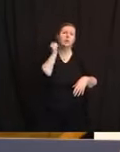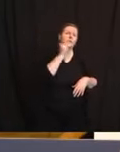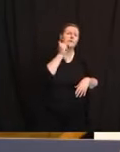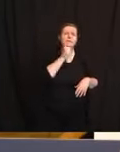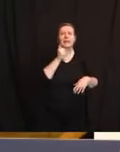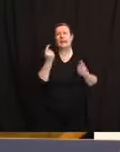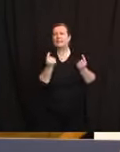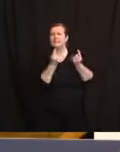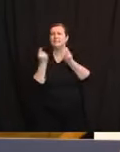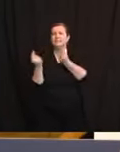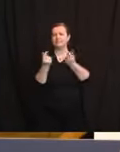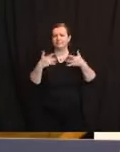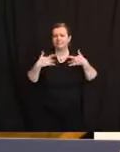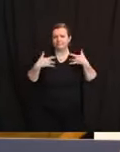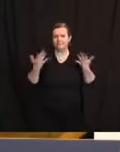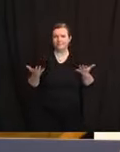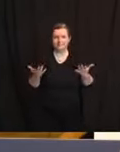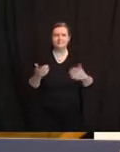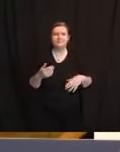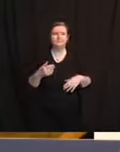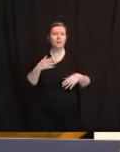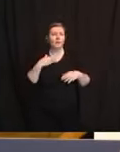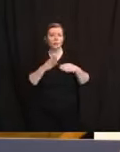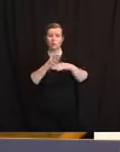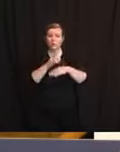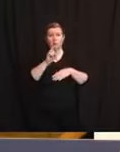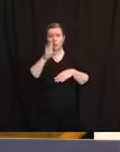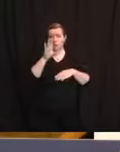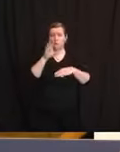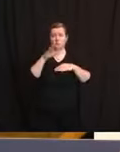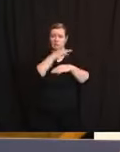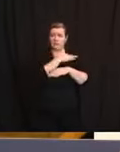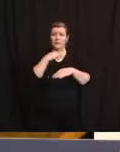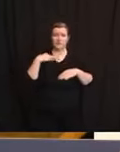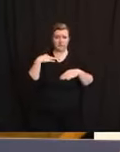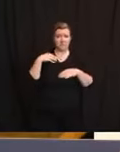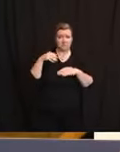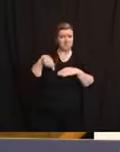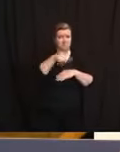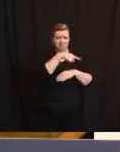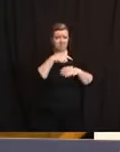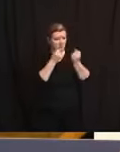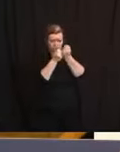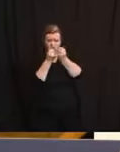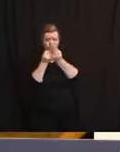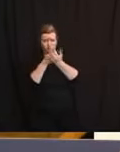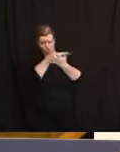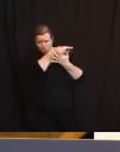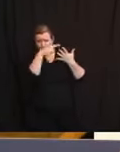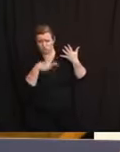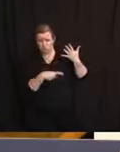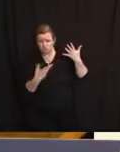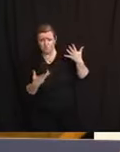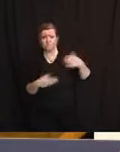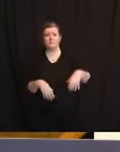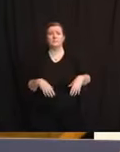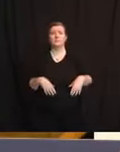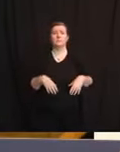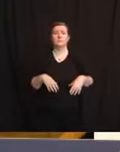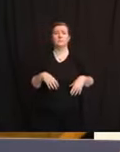addition to the over 100 VA personnel supporting our vulnerable residents at the Menlo Park Memorial Veterans